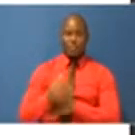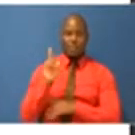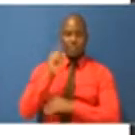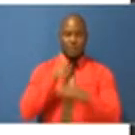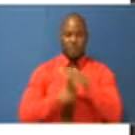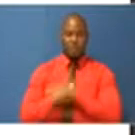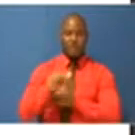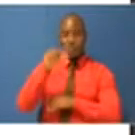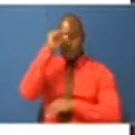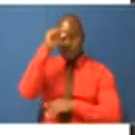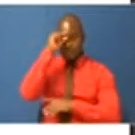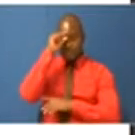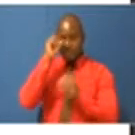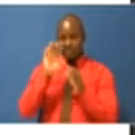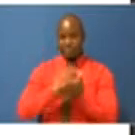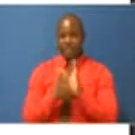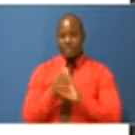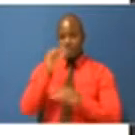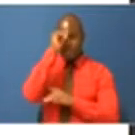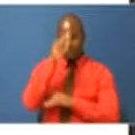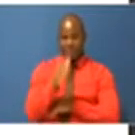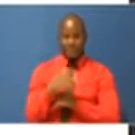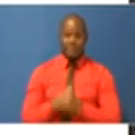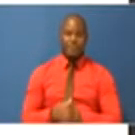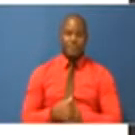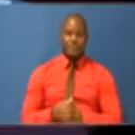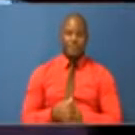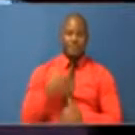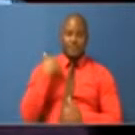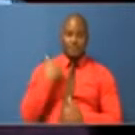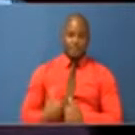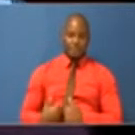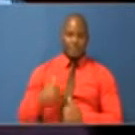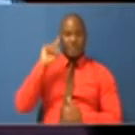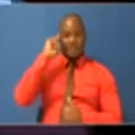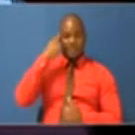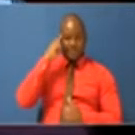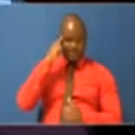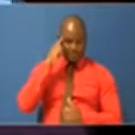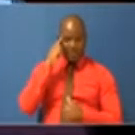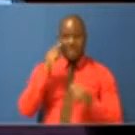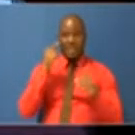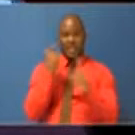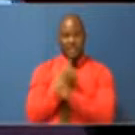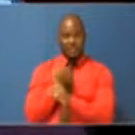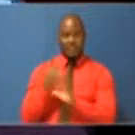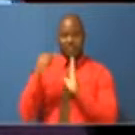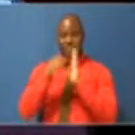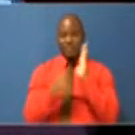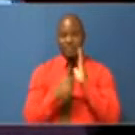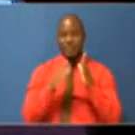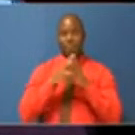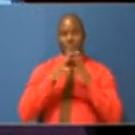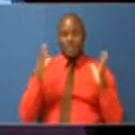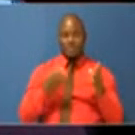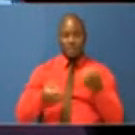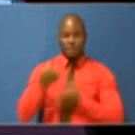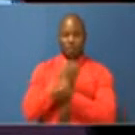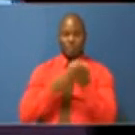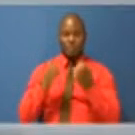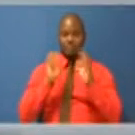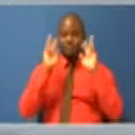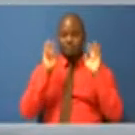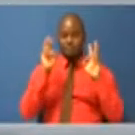your administration if elected so phobia i think is many factors but the biggest factor is the economic